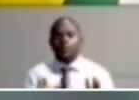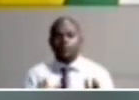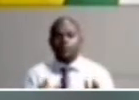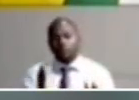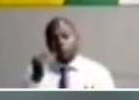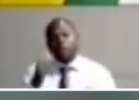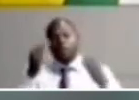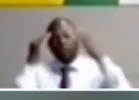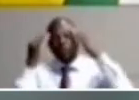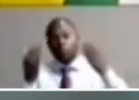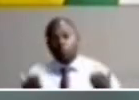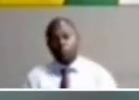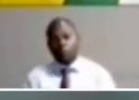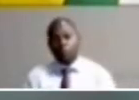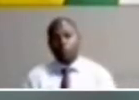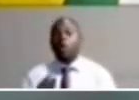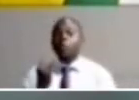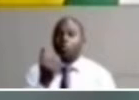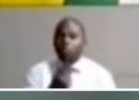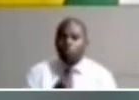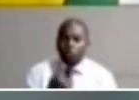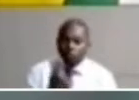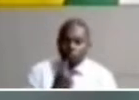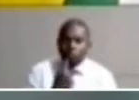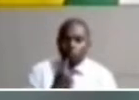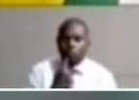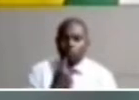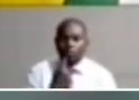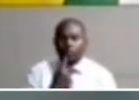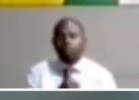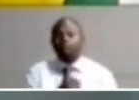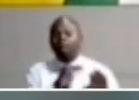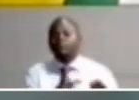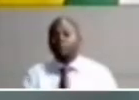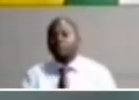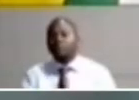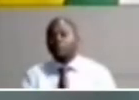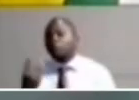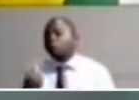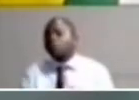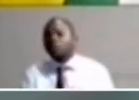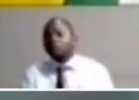because they don't know who is suffering from what.